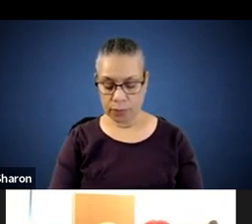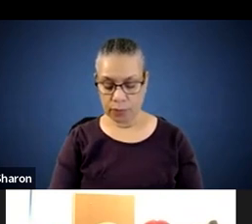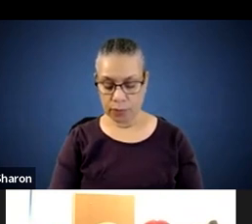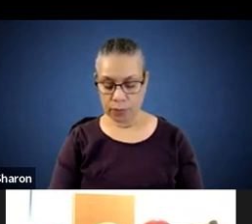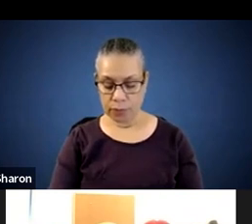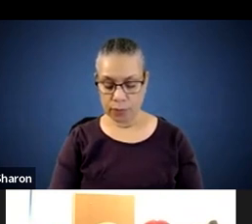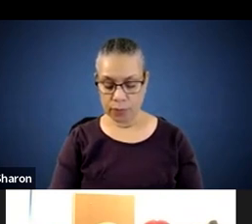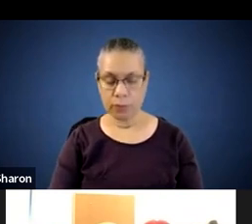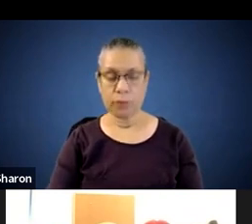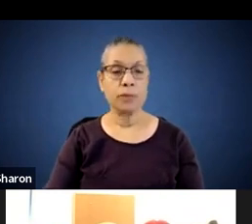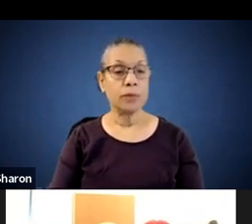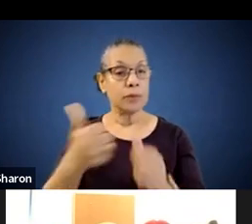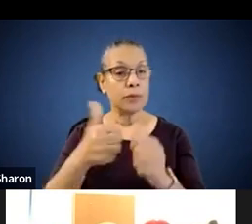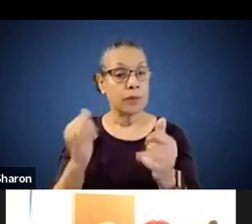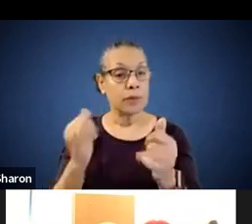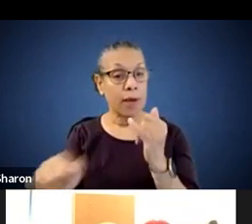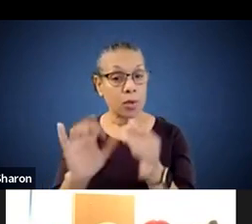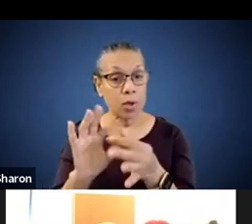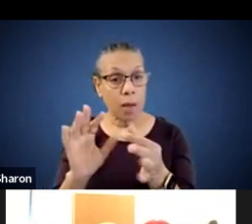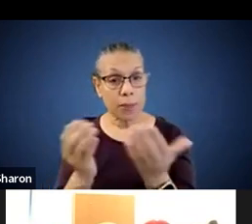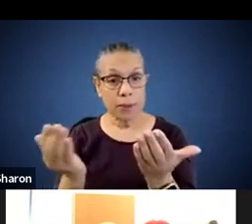are there any final comments